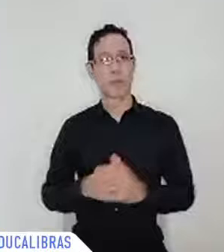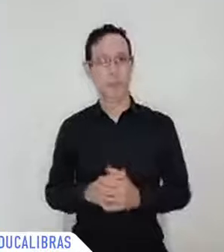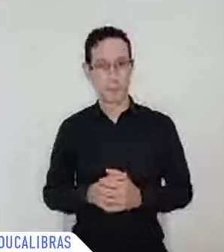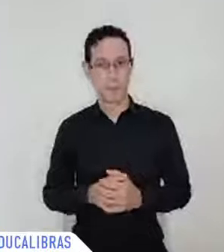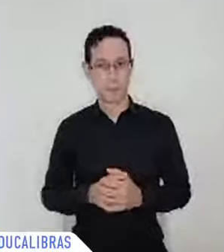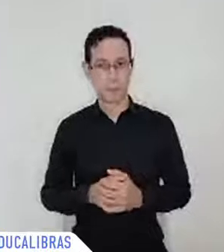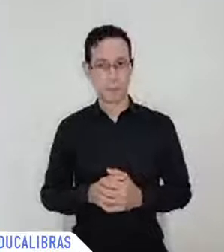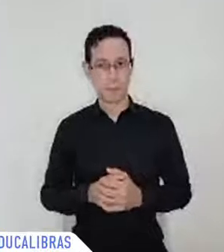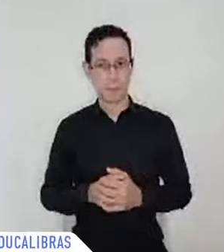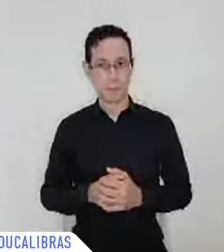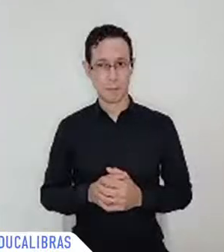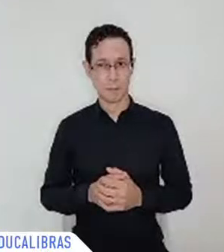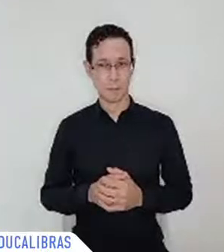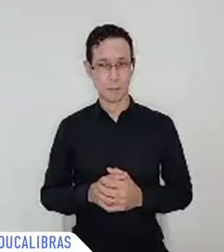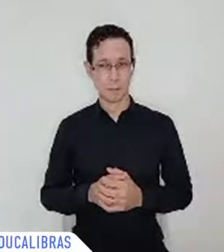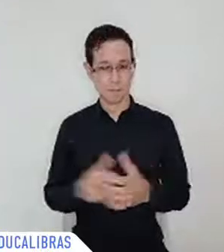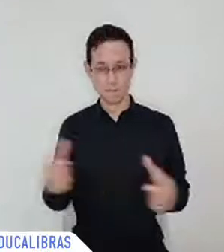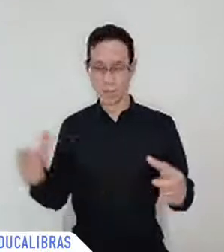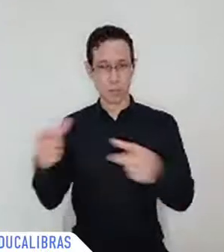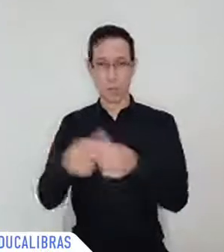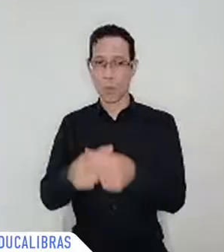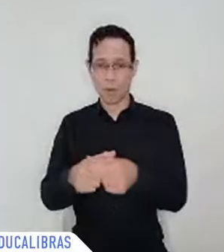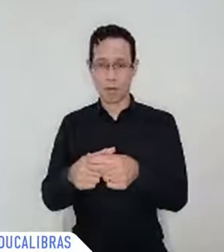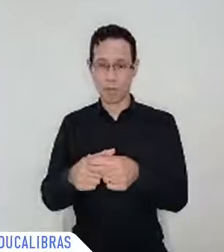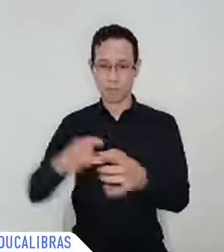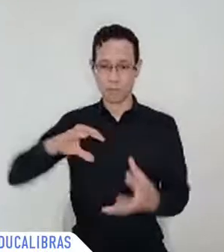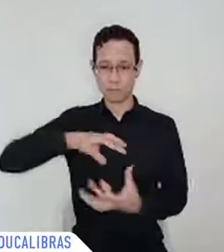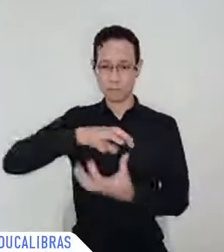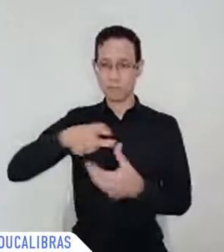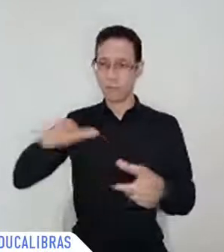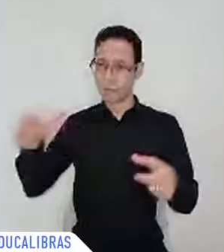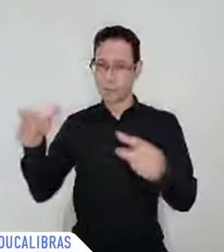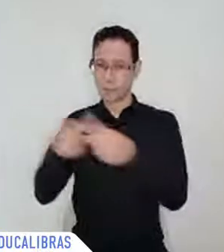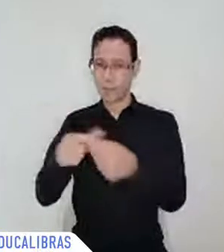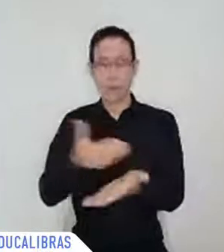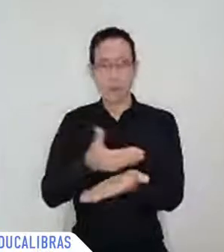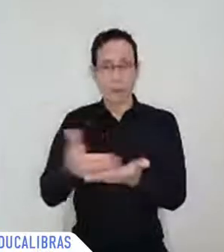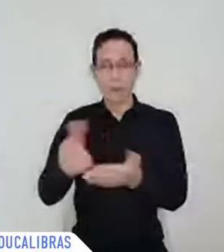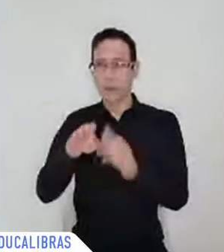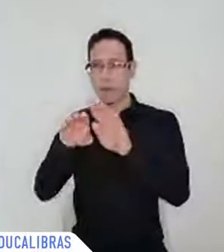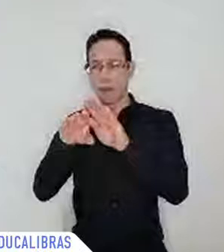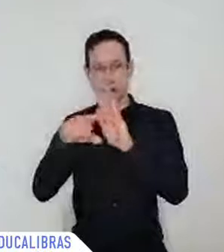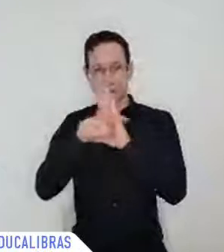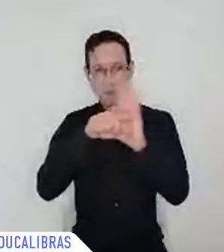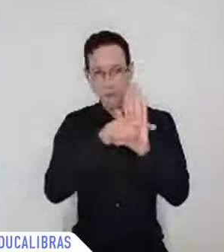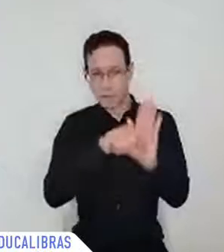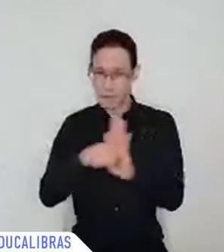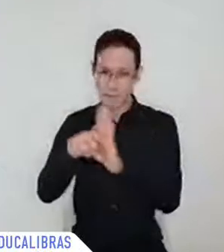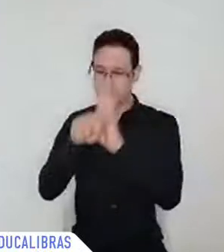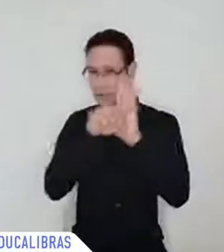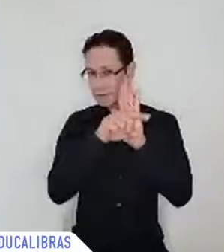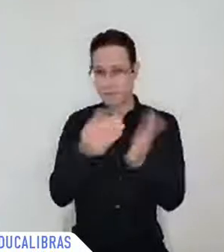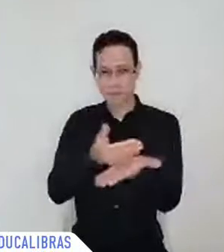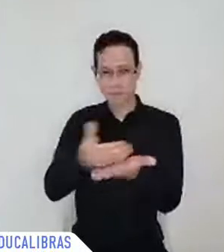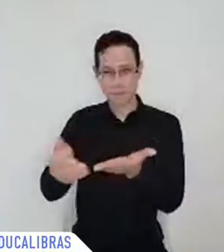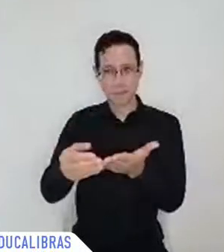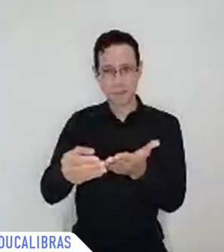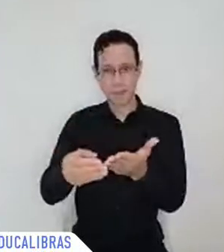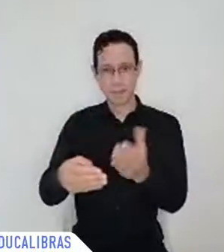the media most of the time. This is the lowest global average.